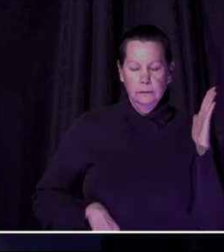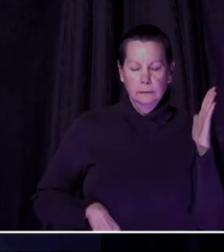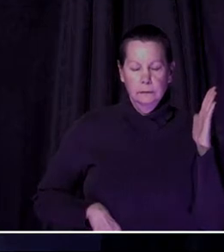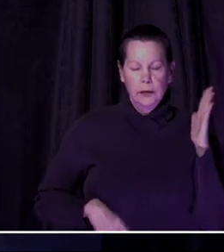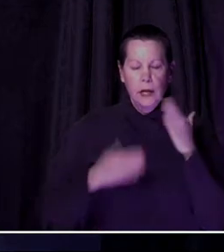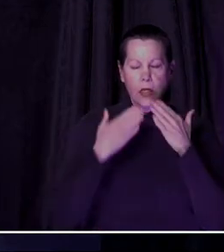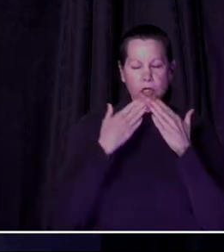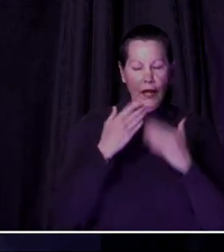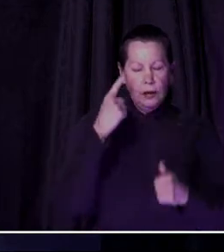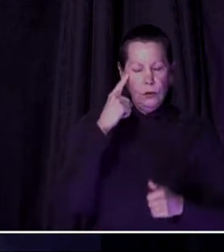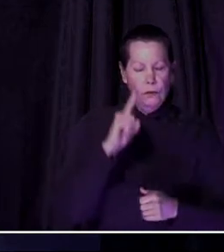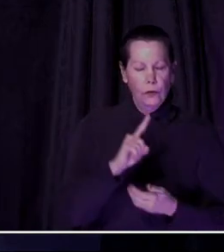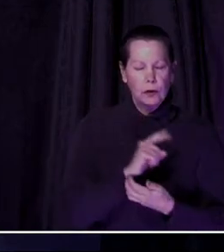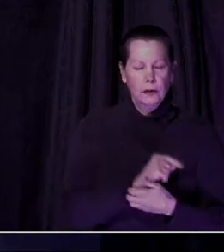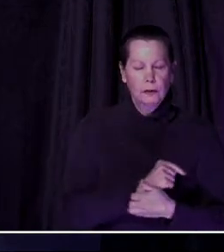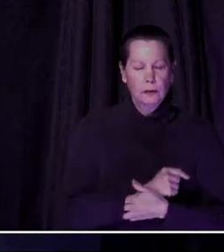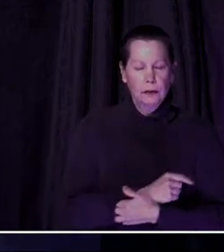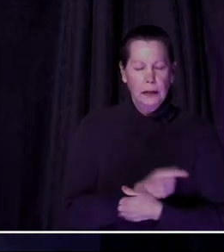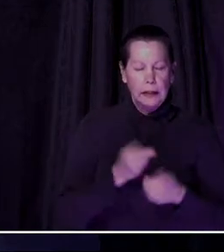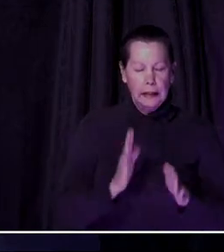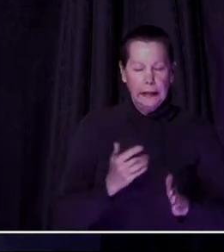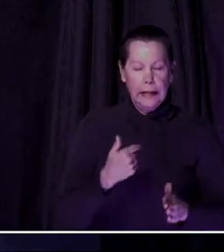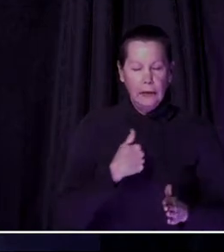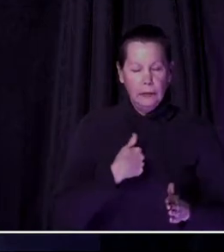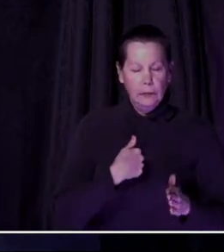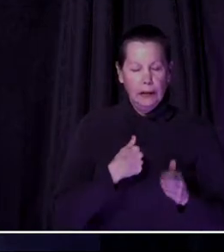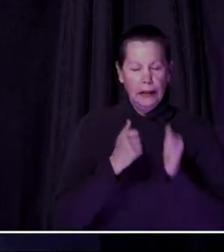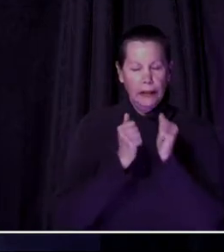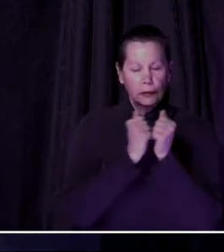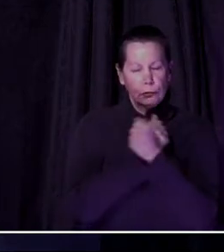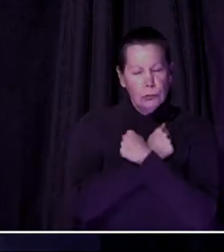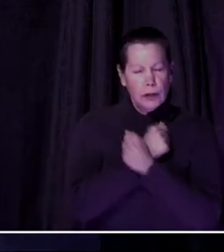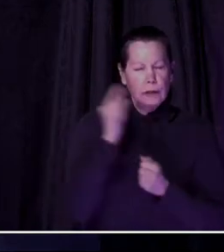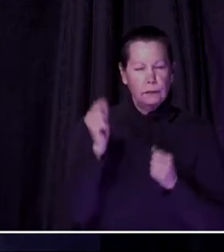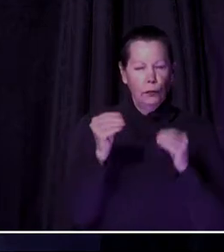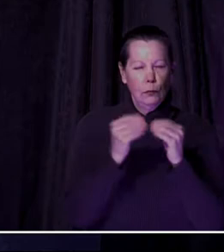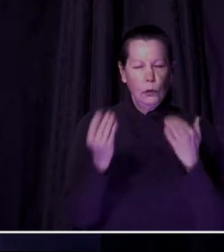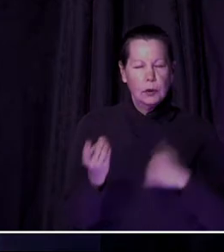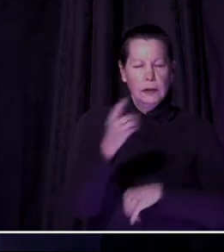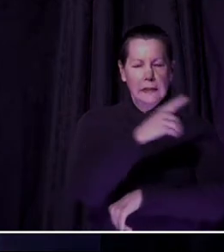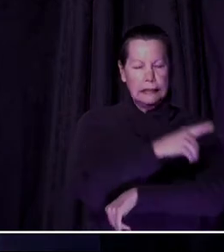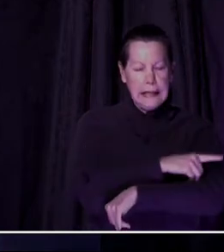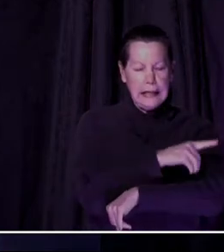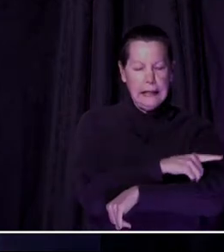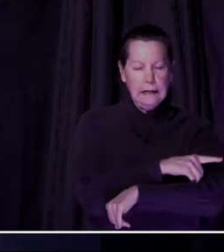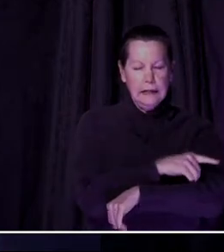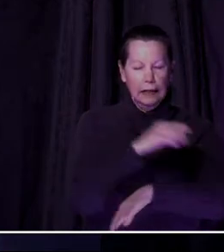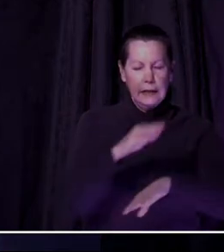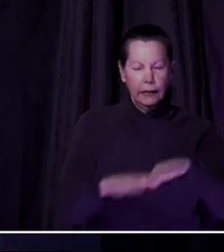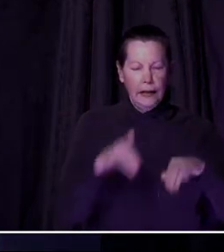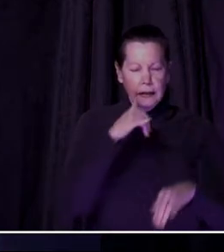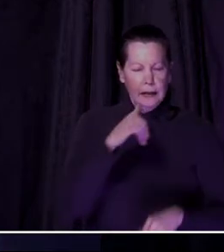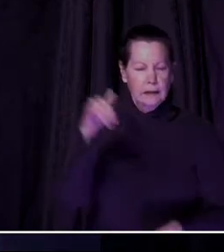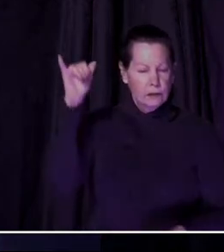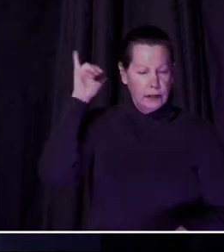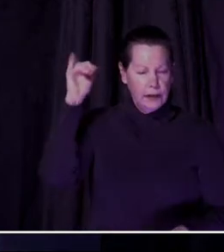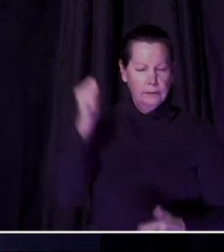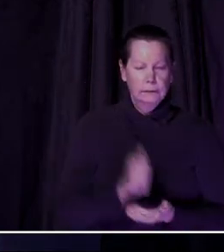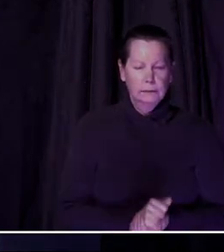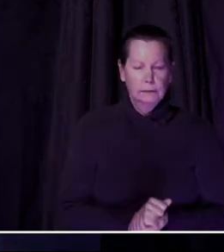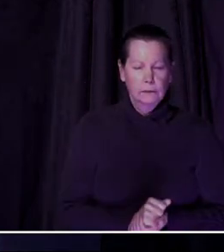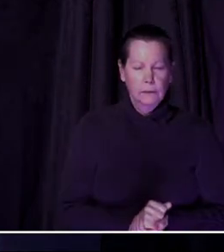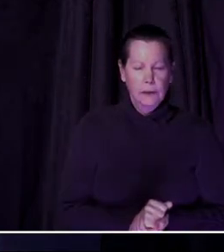Thank you for allowing me to love you, Lord, more today than I did yesterday,